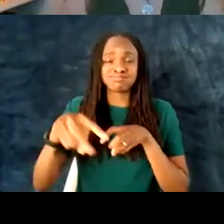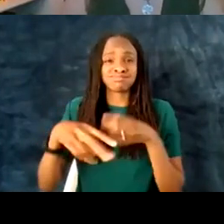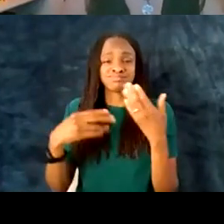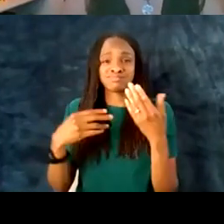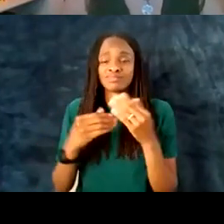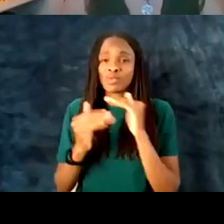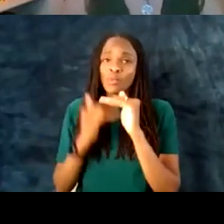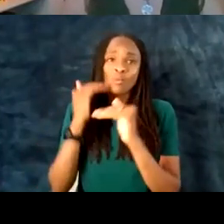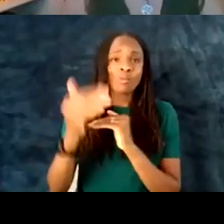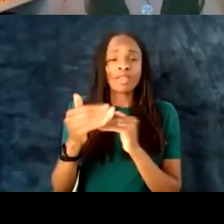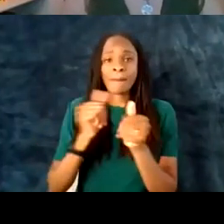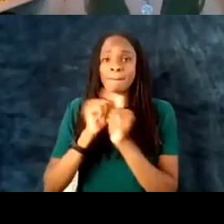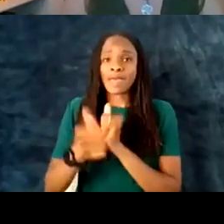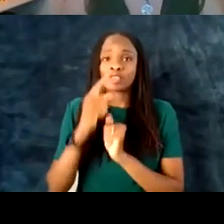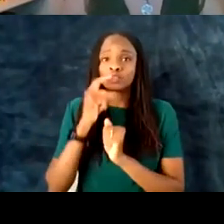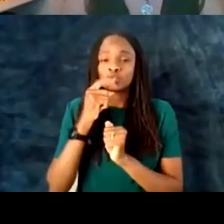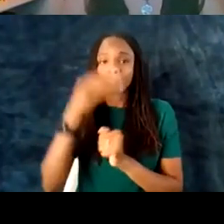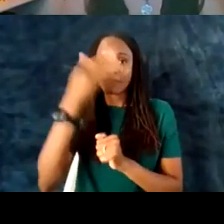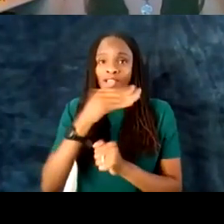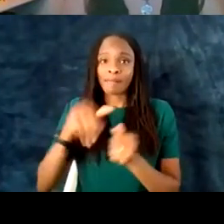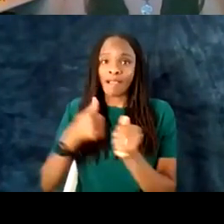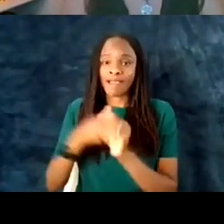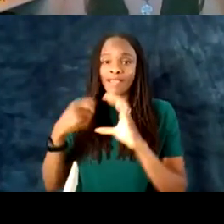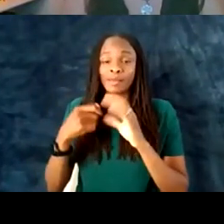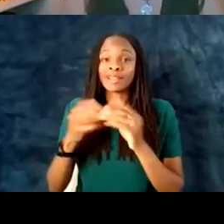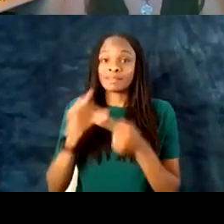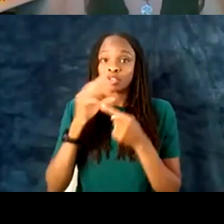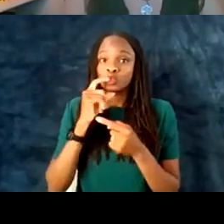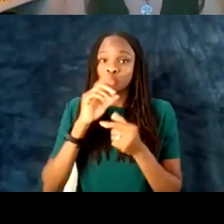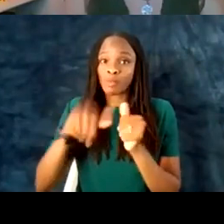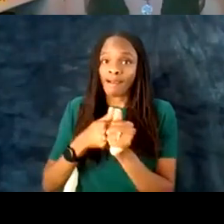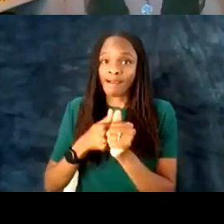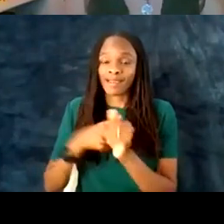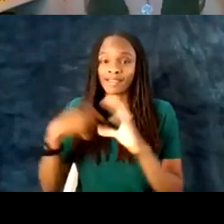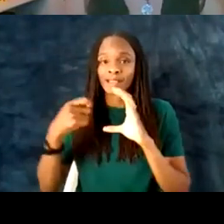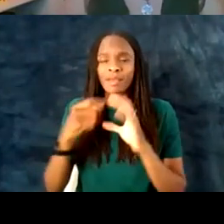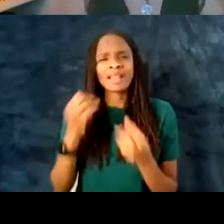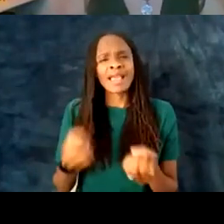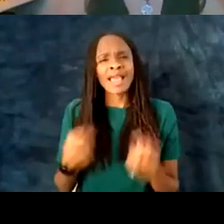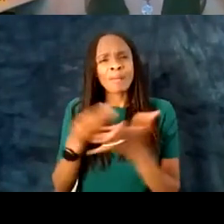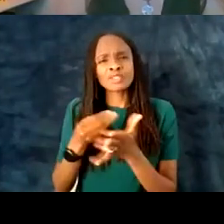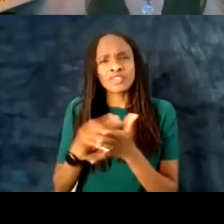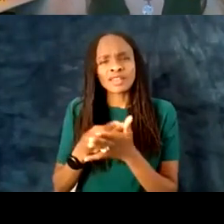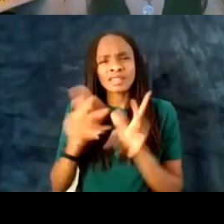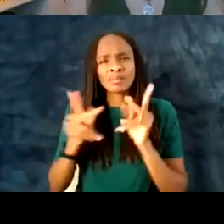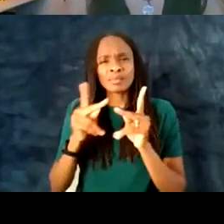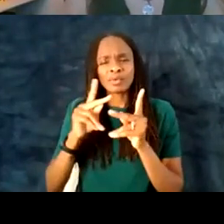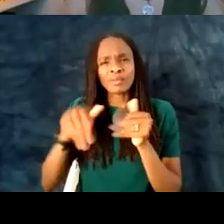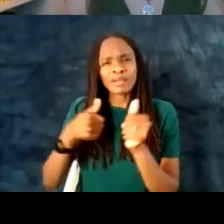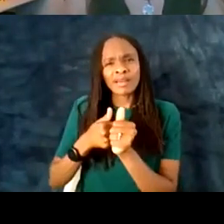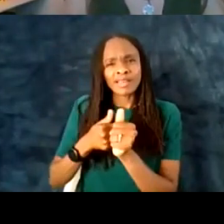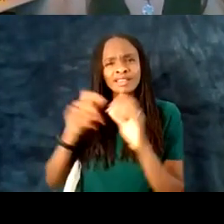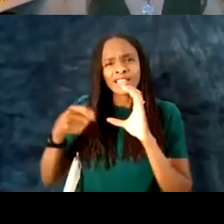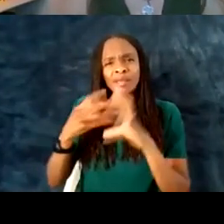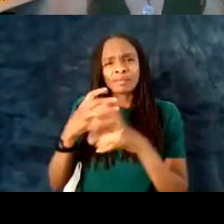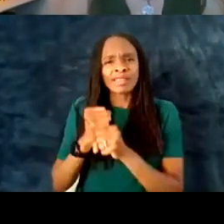camera, especially who's behind the camera. We're jumping to how much funding did the people behind the camera, even if they're BIPOC or people with disabilities, get in